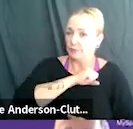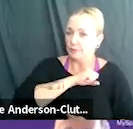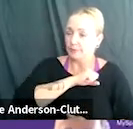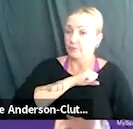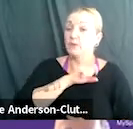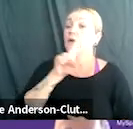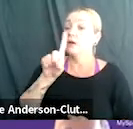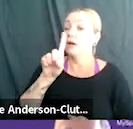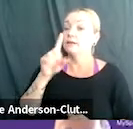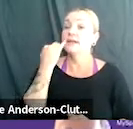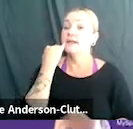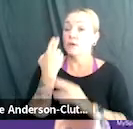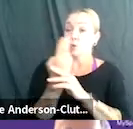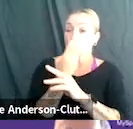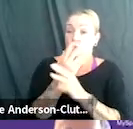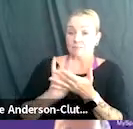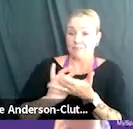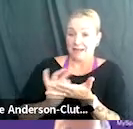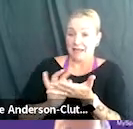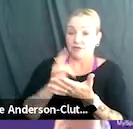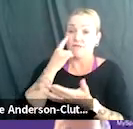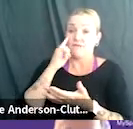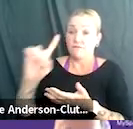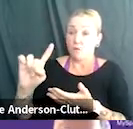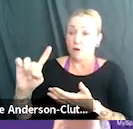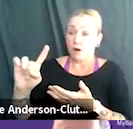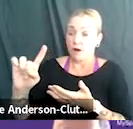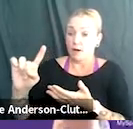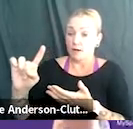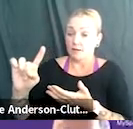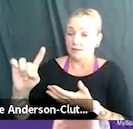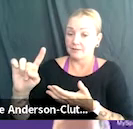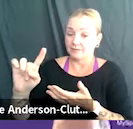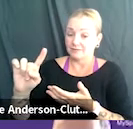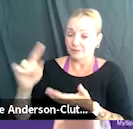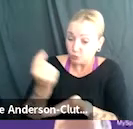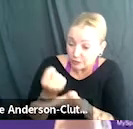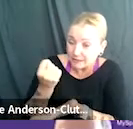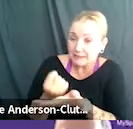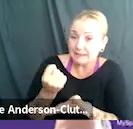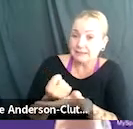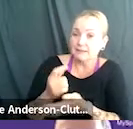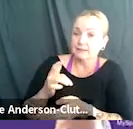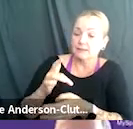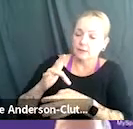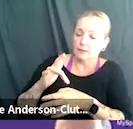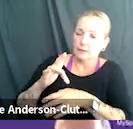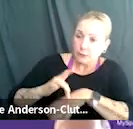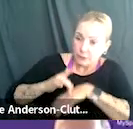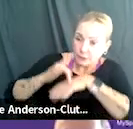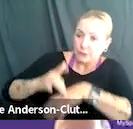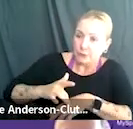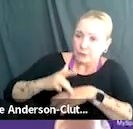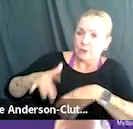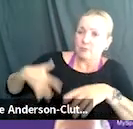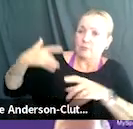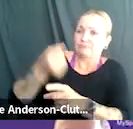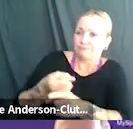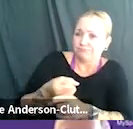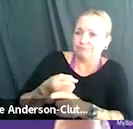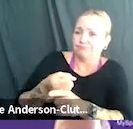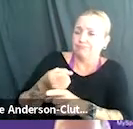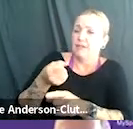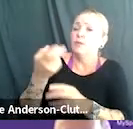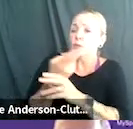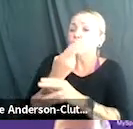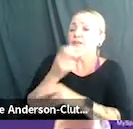are not necessarily very effective in treating ritualistic behavior in autism. And in fact, a Cochrane review a few years ago suggested there was no evidence really to